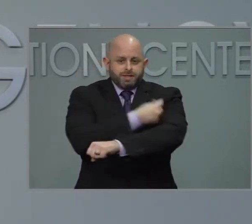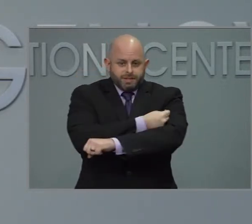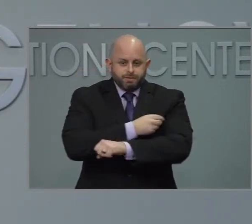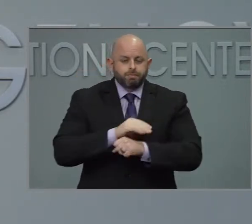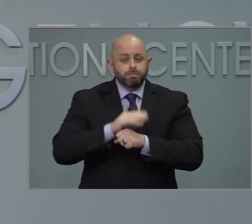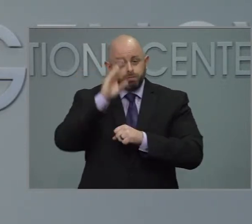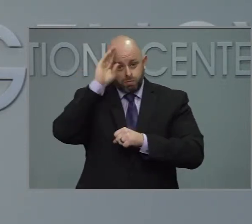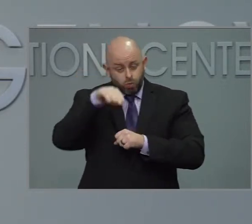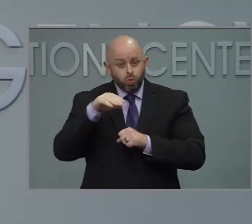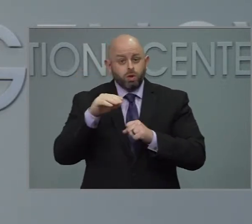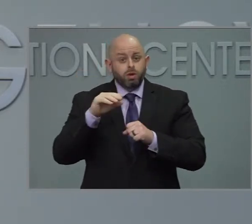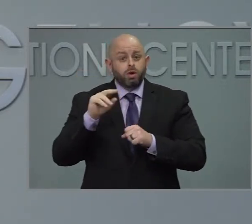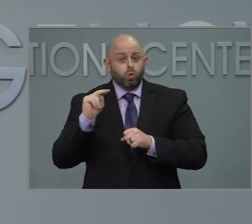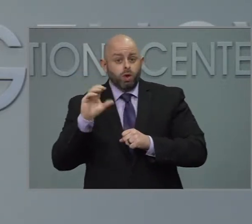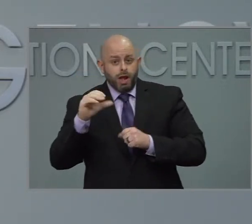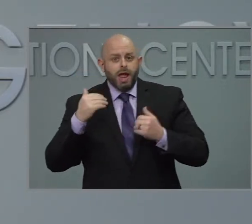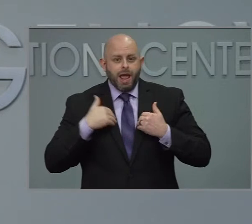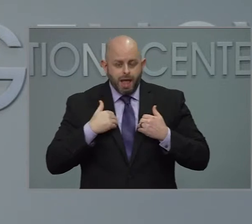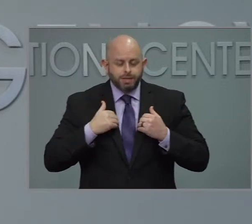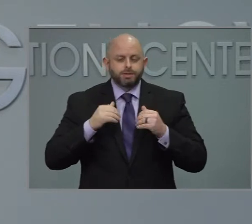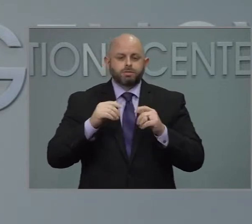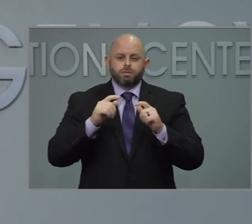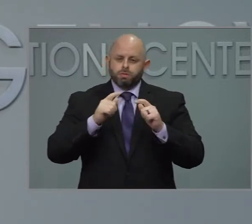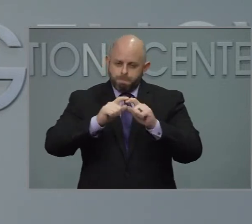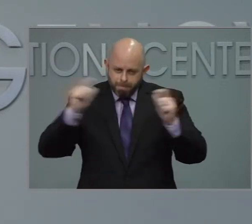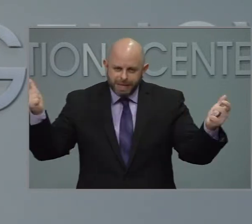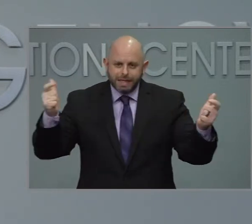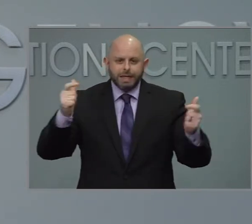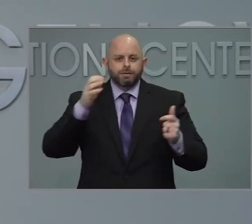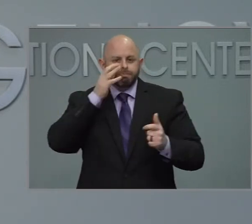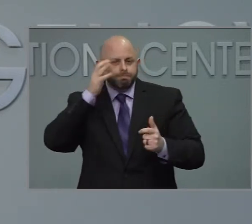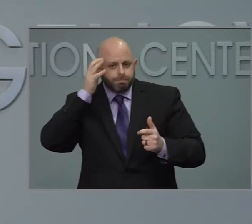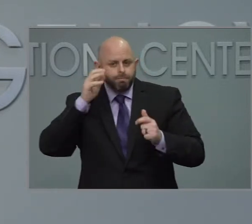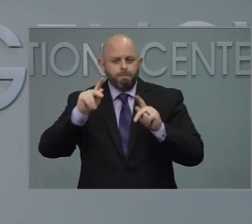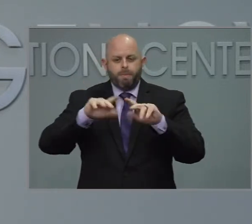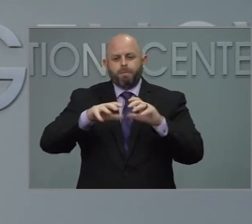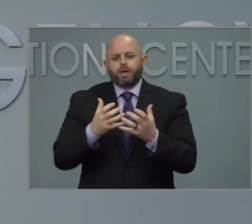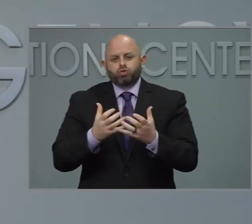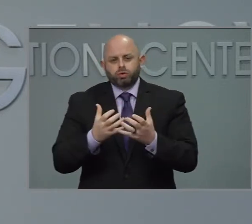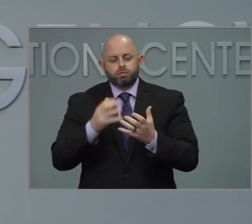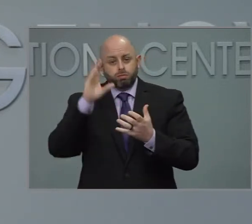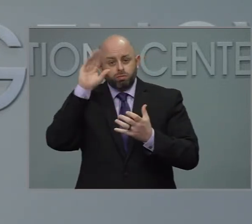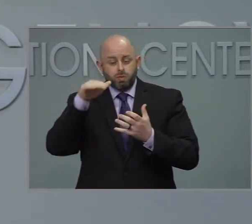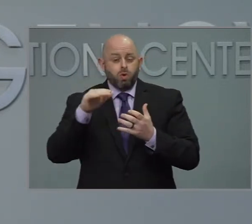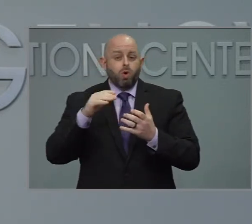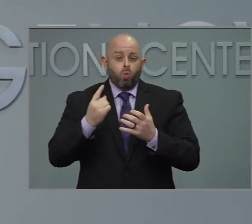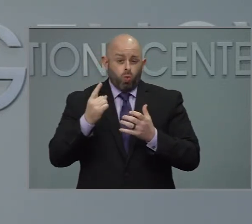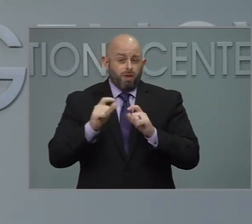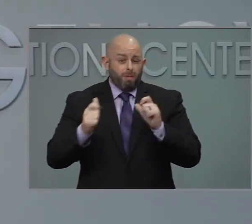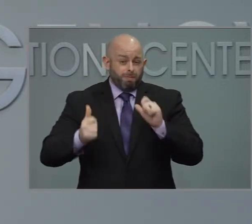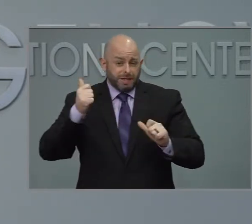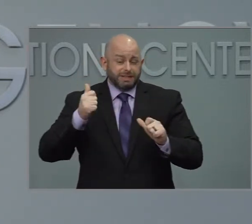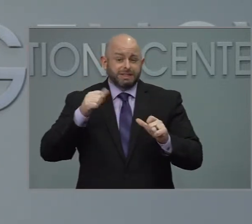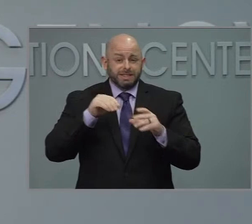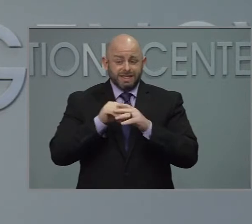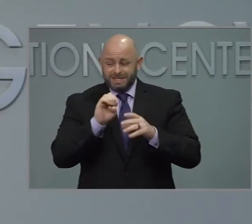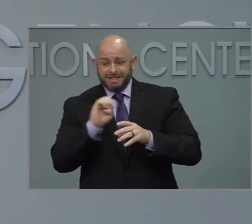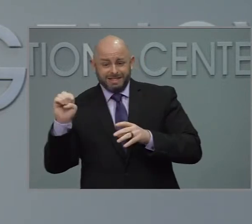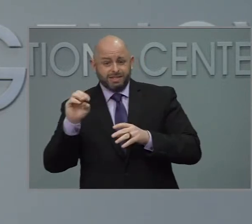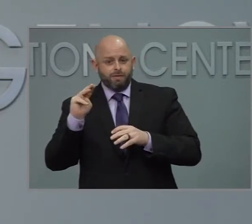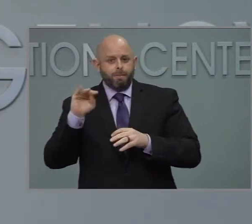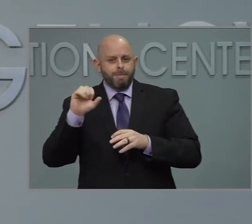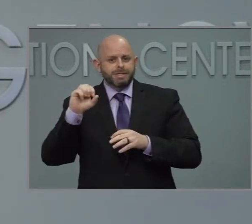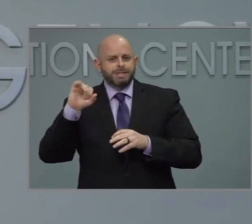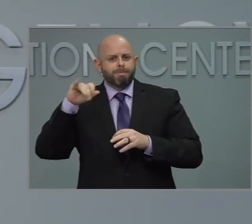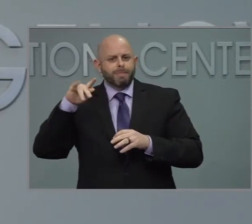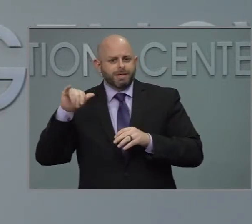Native American population. I think it's largest state with it, east of Mississippi. I'm wondering if this is